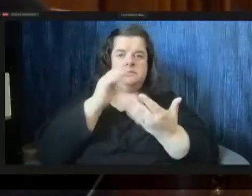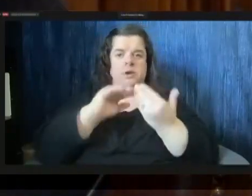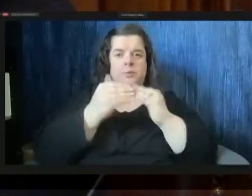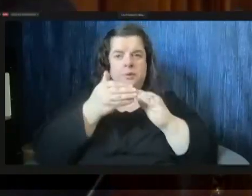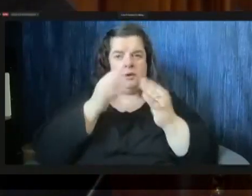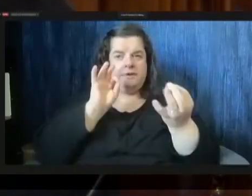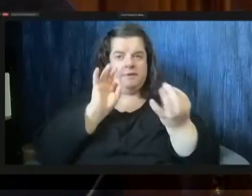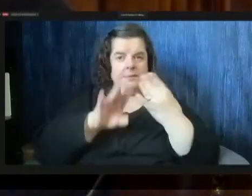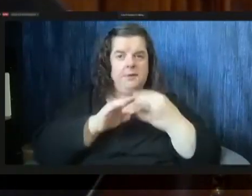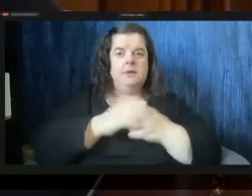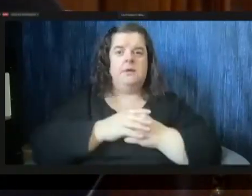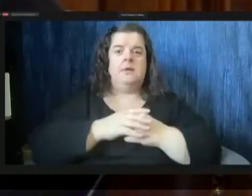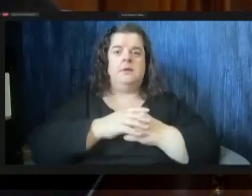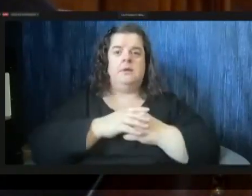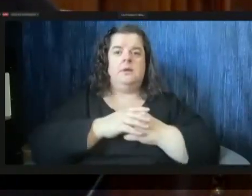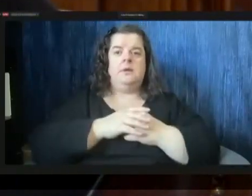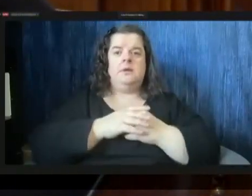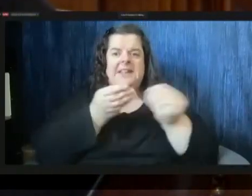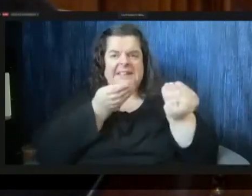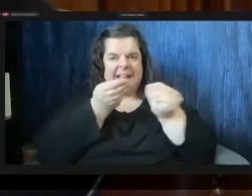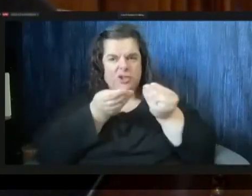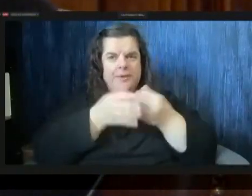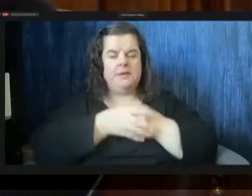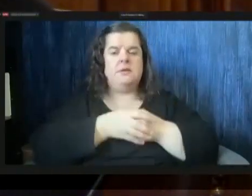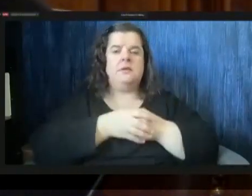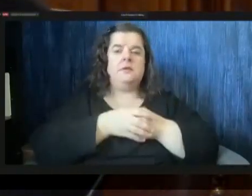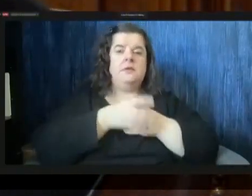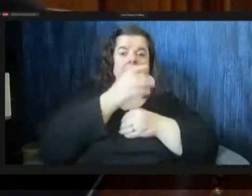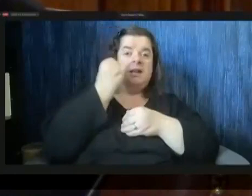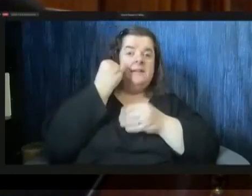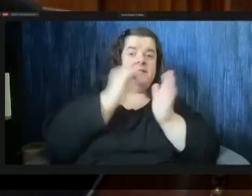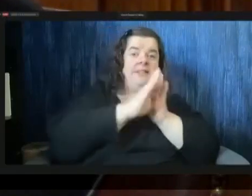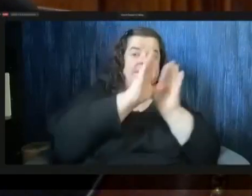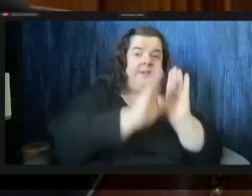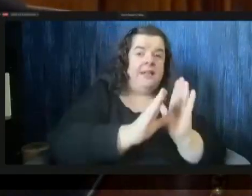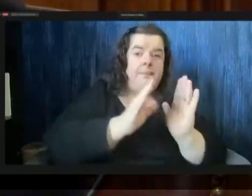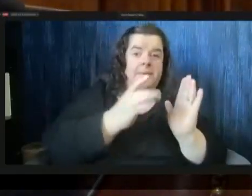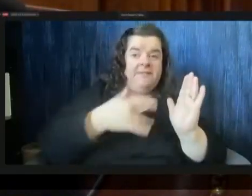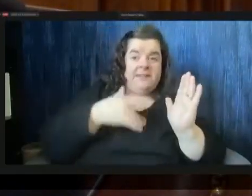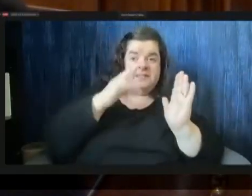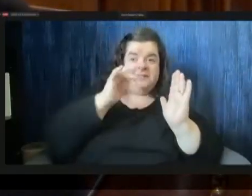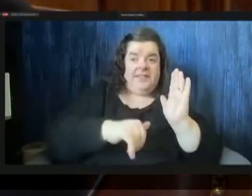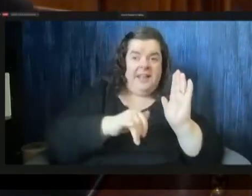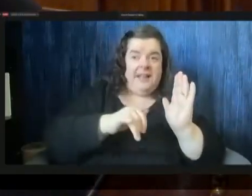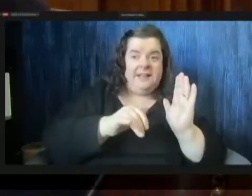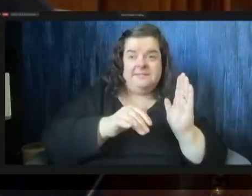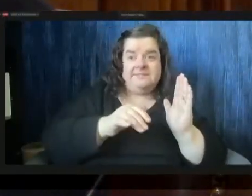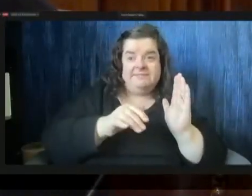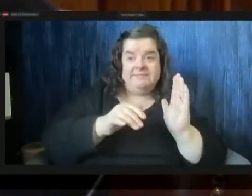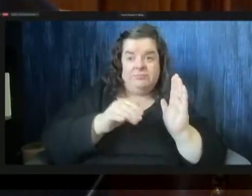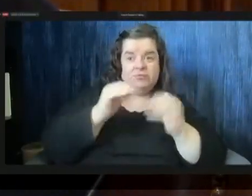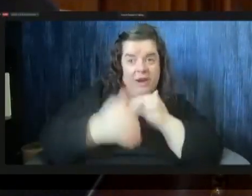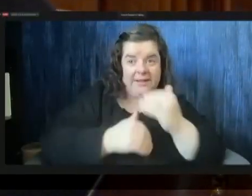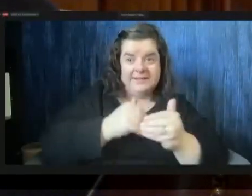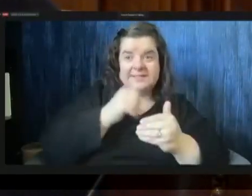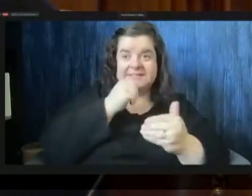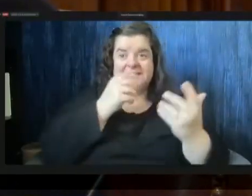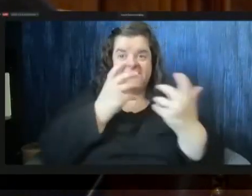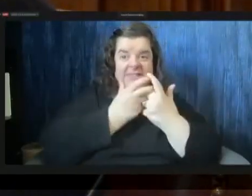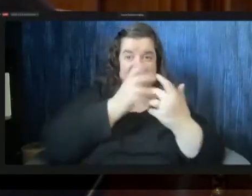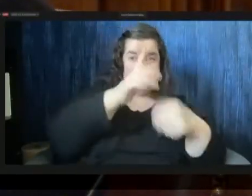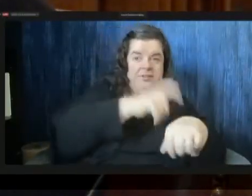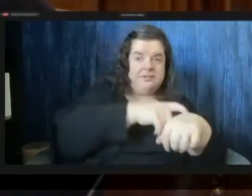developer finds that democratic and orderly process to be inconvenient to their timeline, then they will